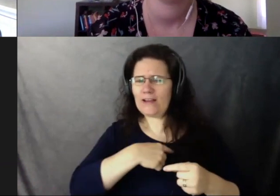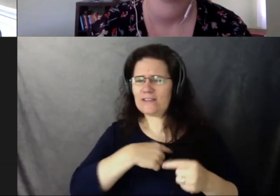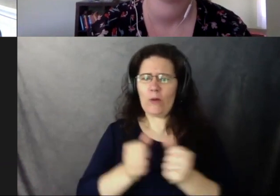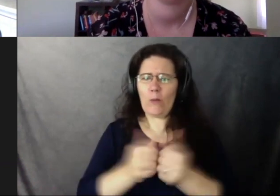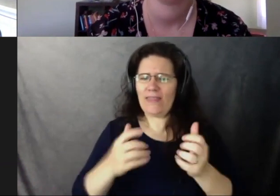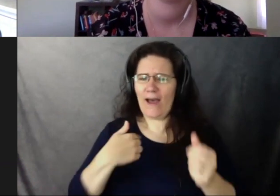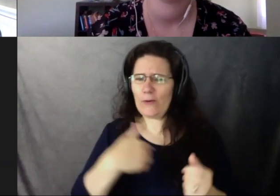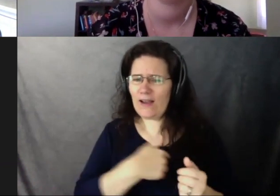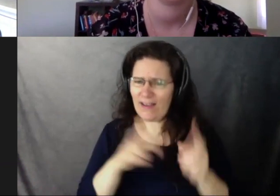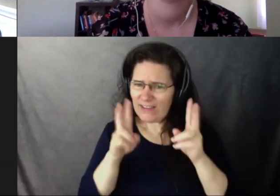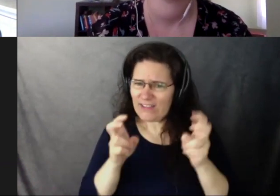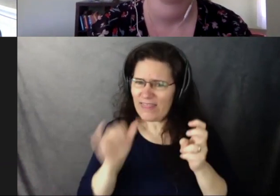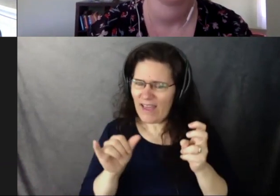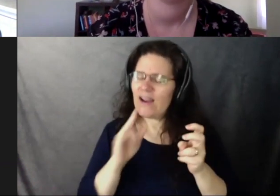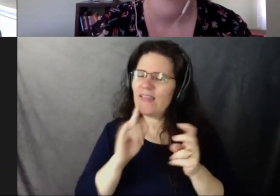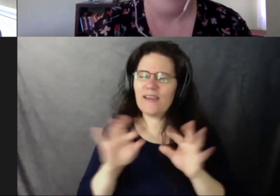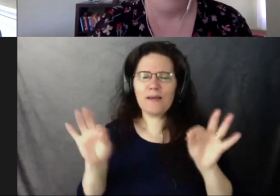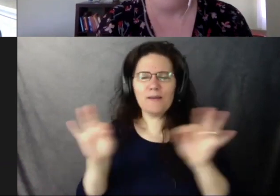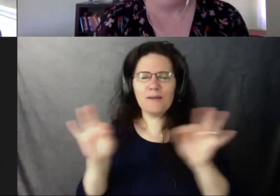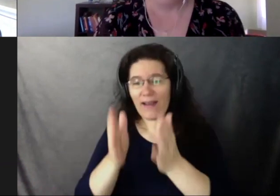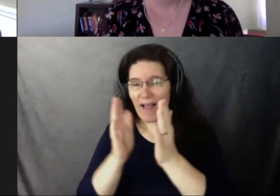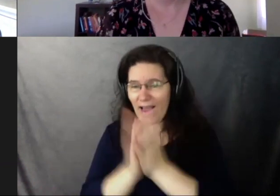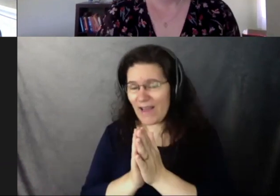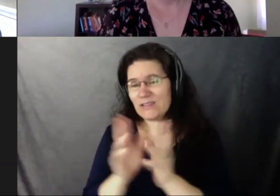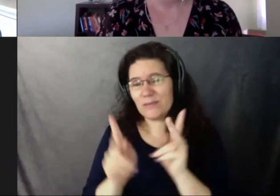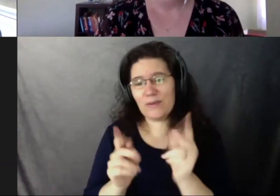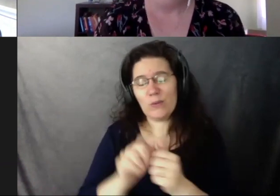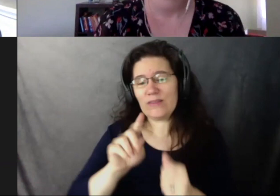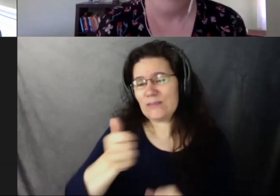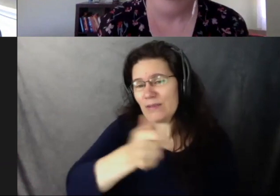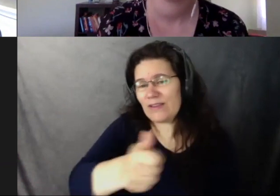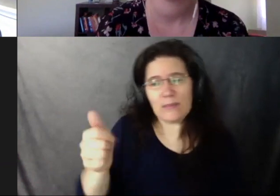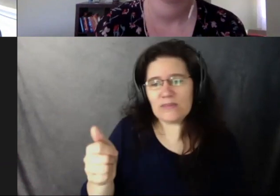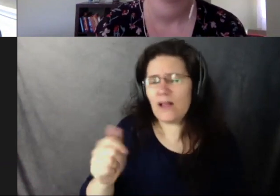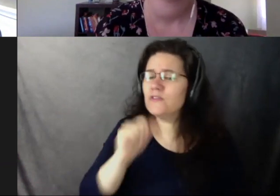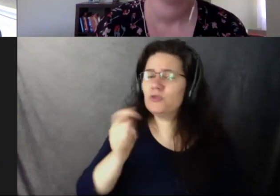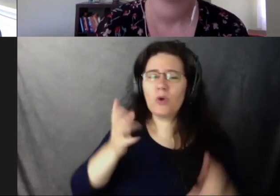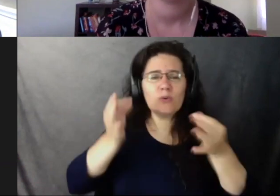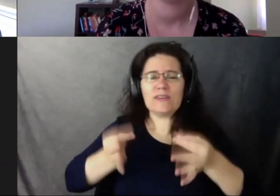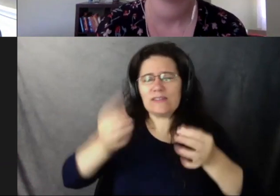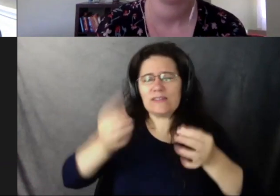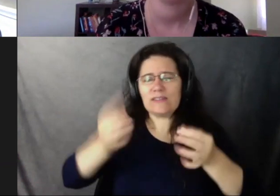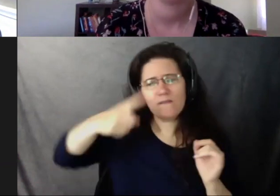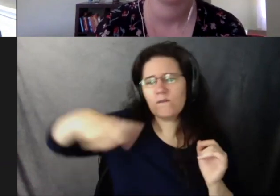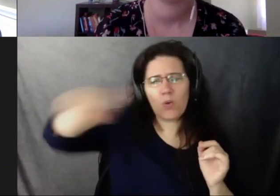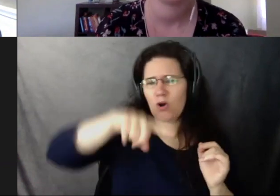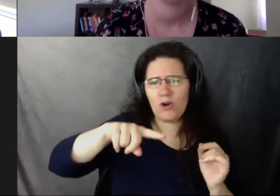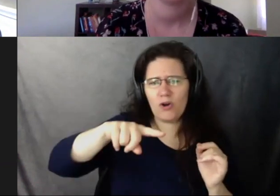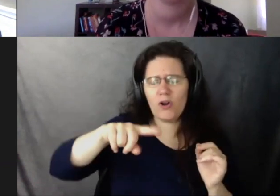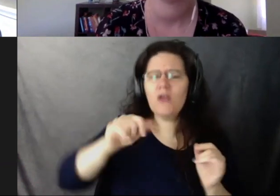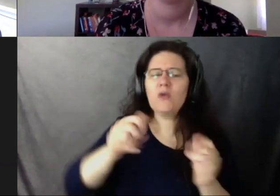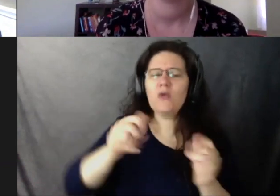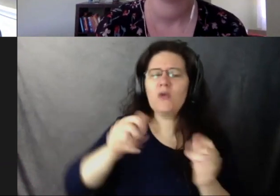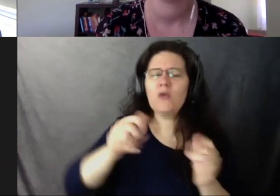they really need, and include them and let them to participate in your projects, so you will